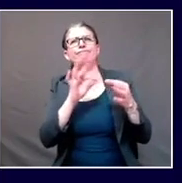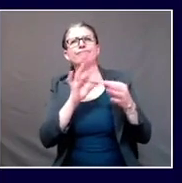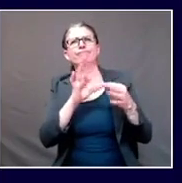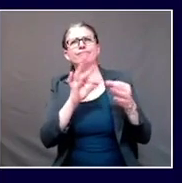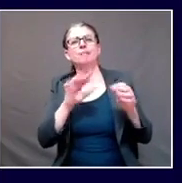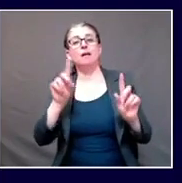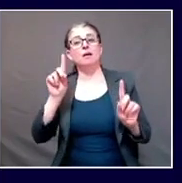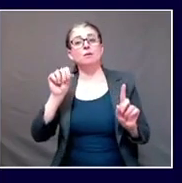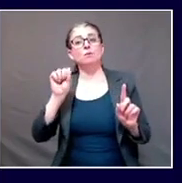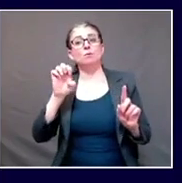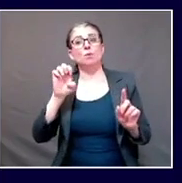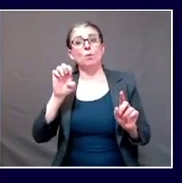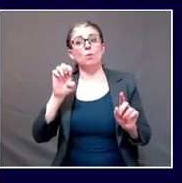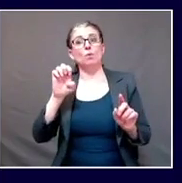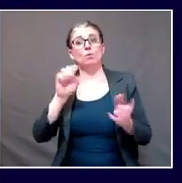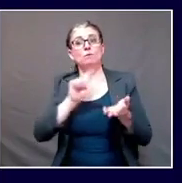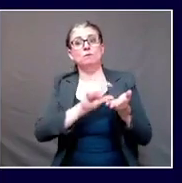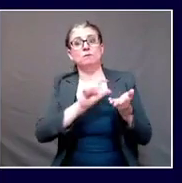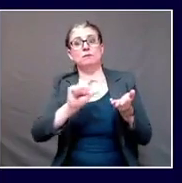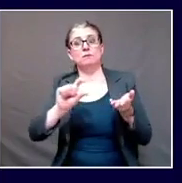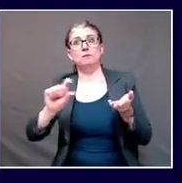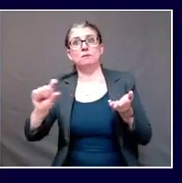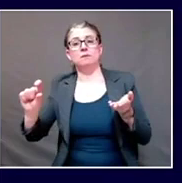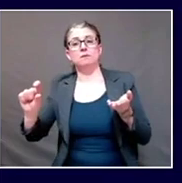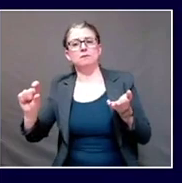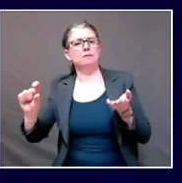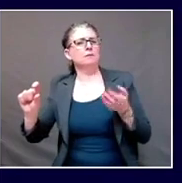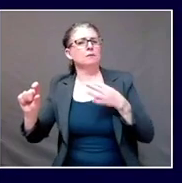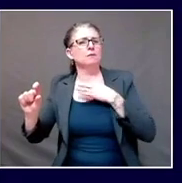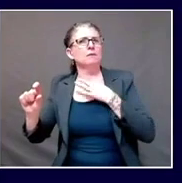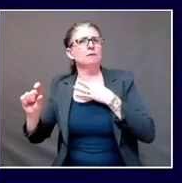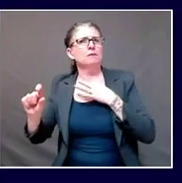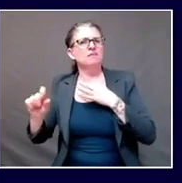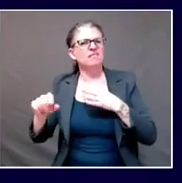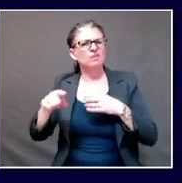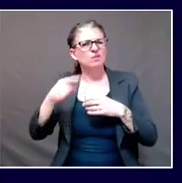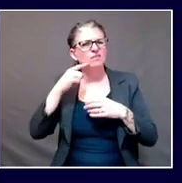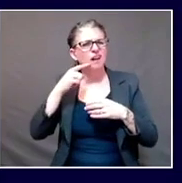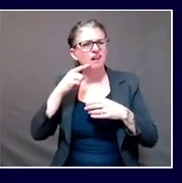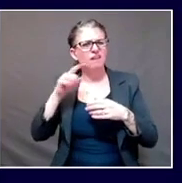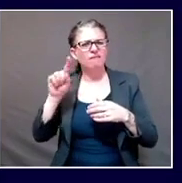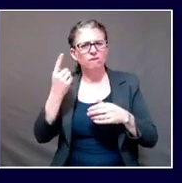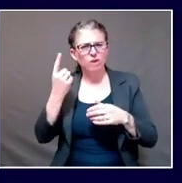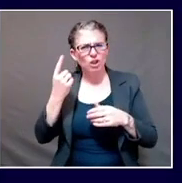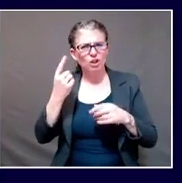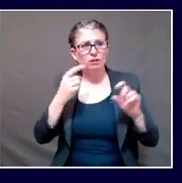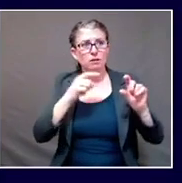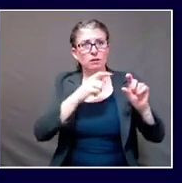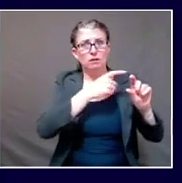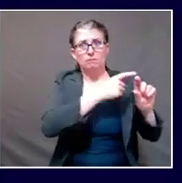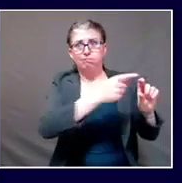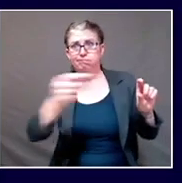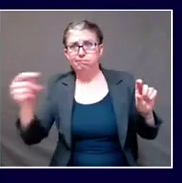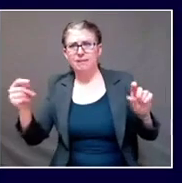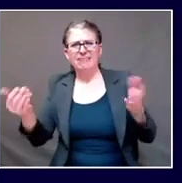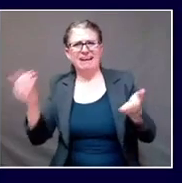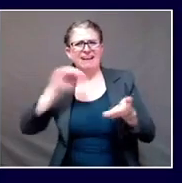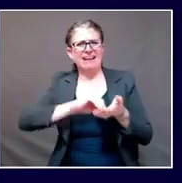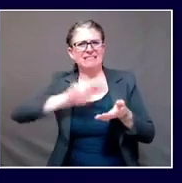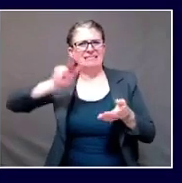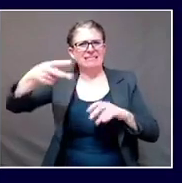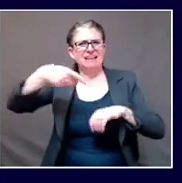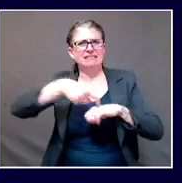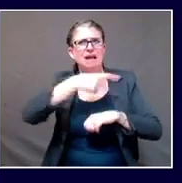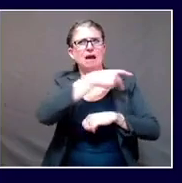explain that a little bit more? Sure. Patty, what we have been told and briefed by Operation Warp Speed is